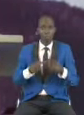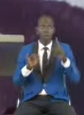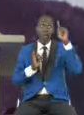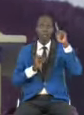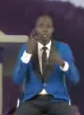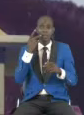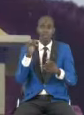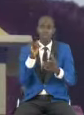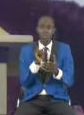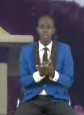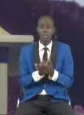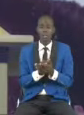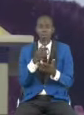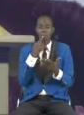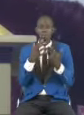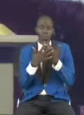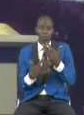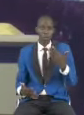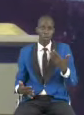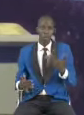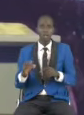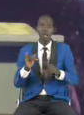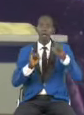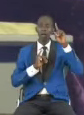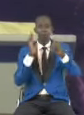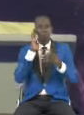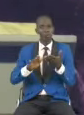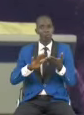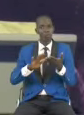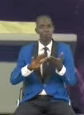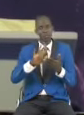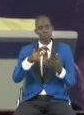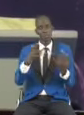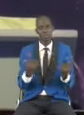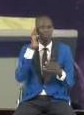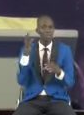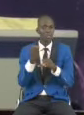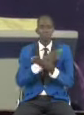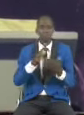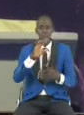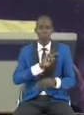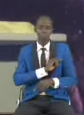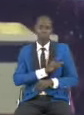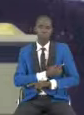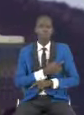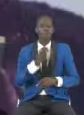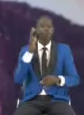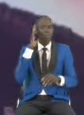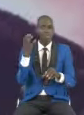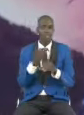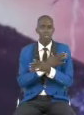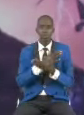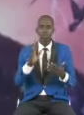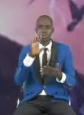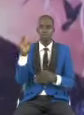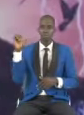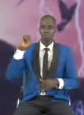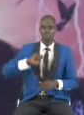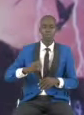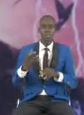I'll forgive your sin. I'll take away your guilt. I'll take away your condemnation. I'll take away your